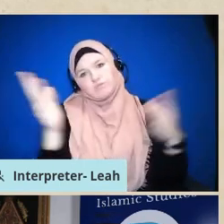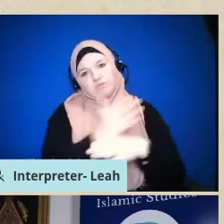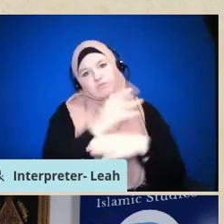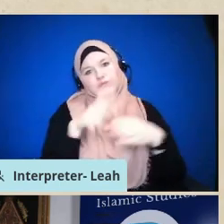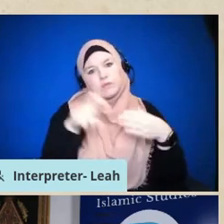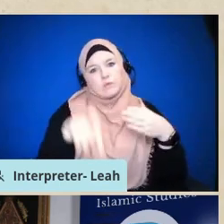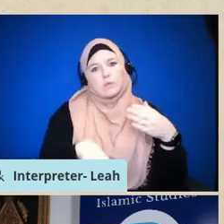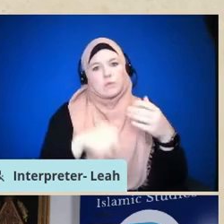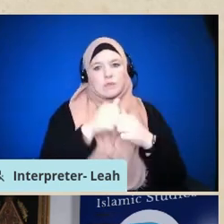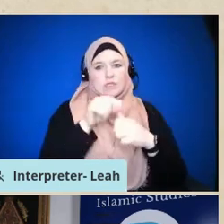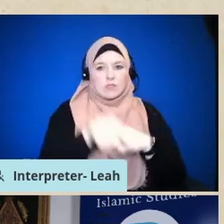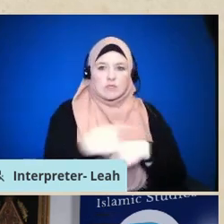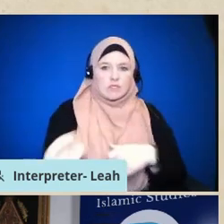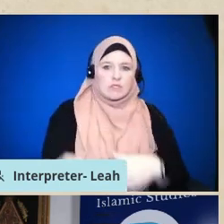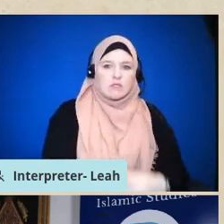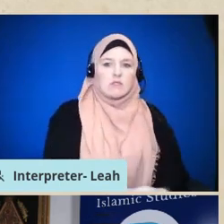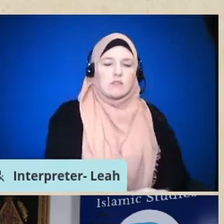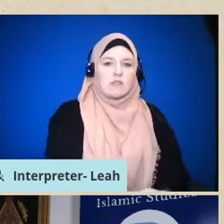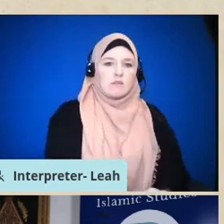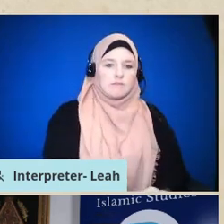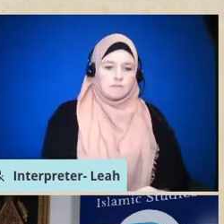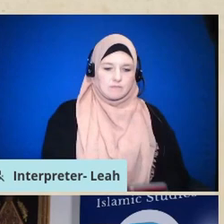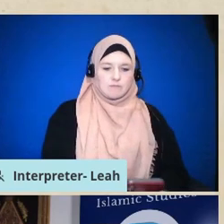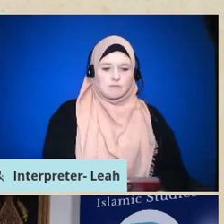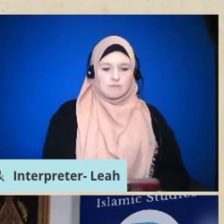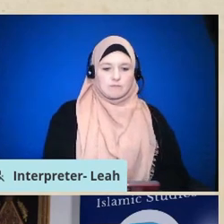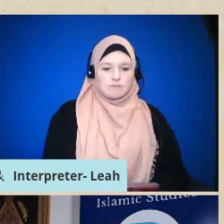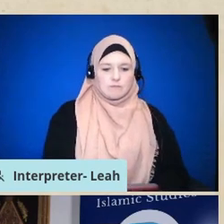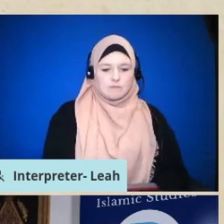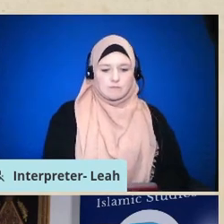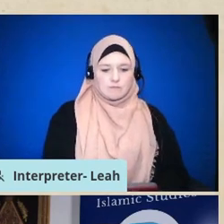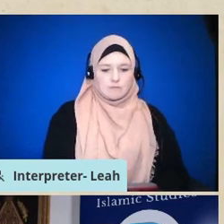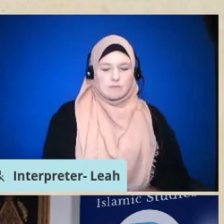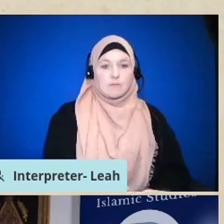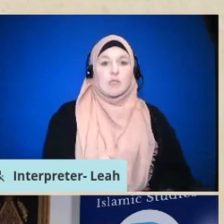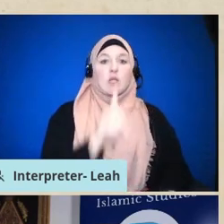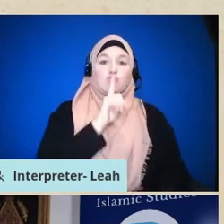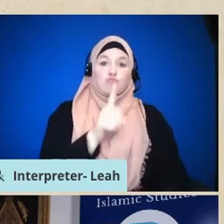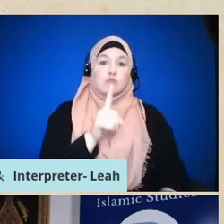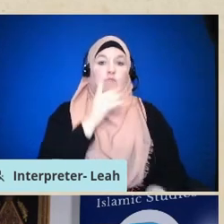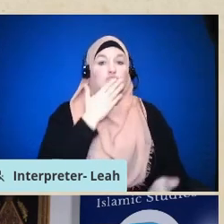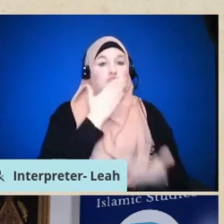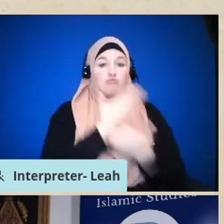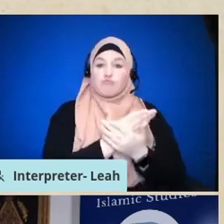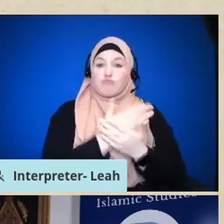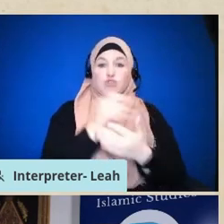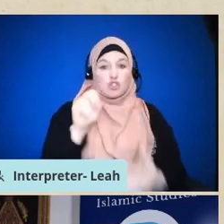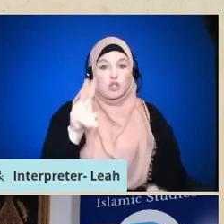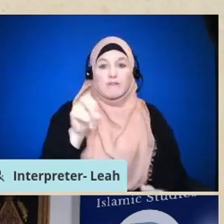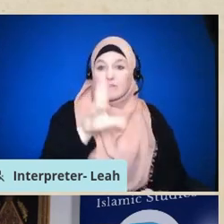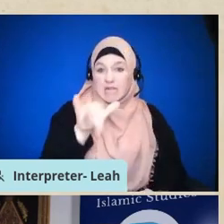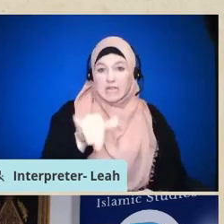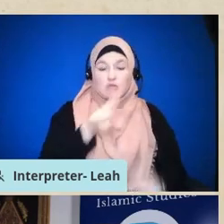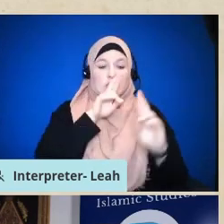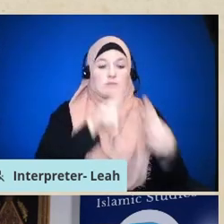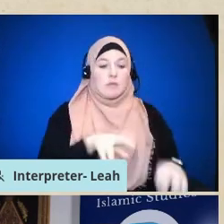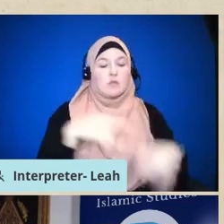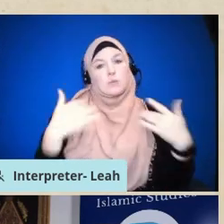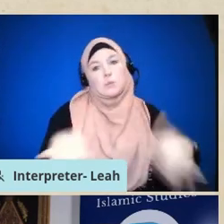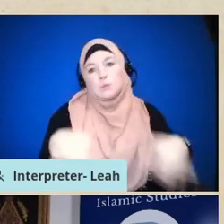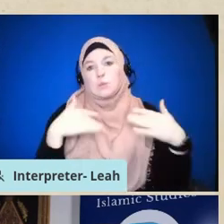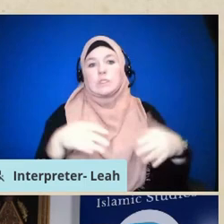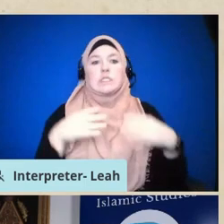result of this survey with you, and because I believe that it was really very good survey and responses just give us